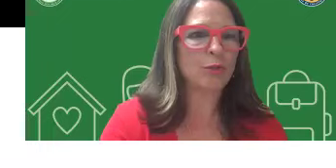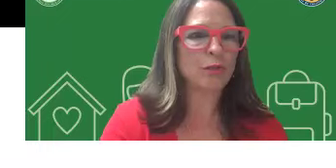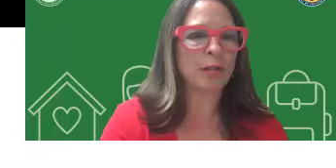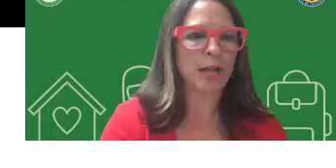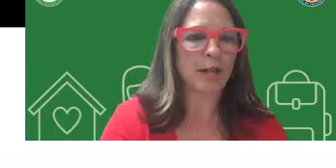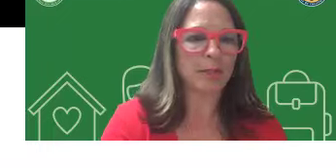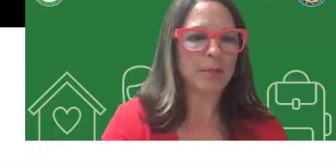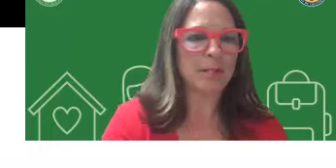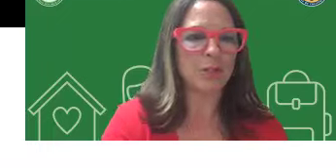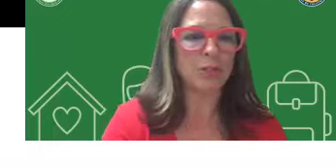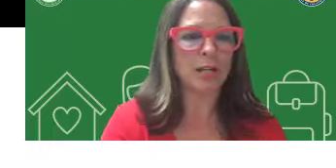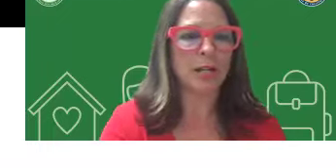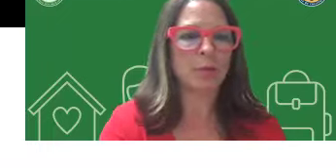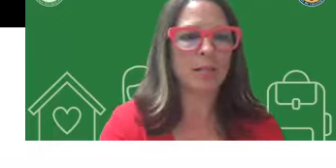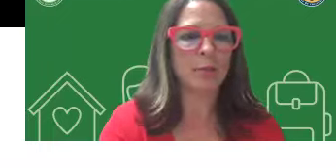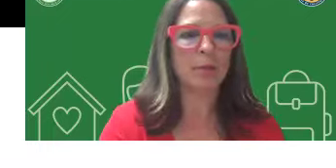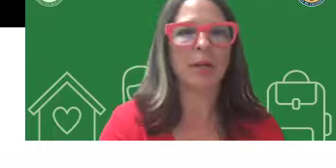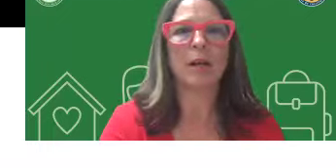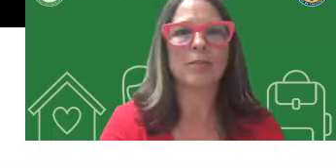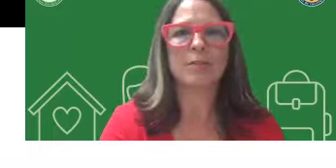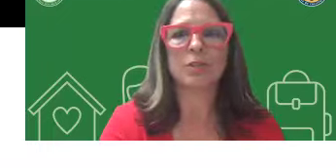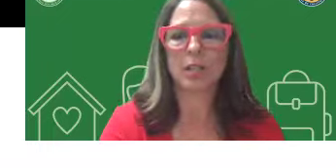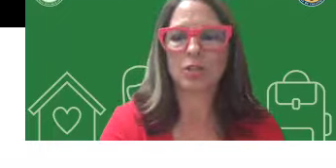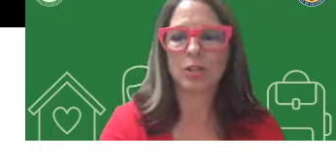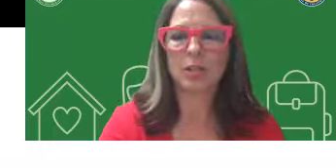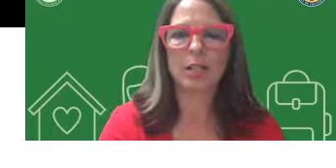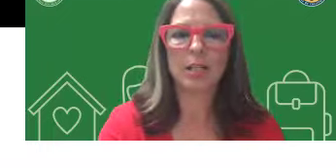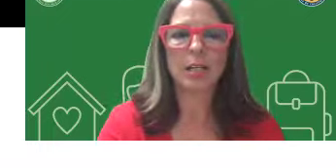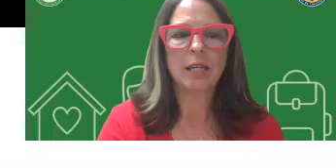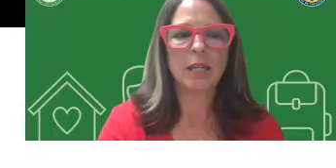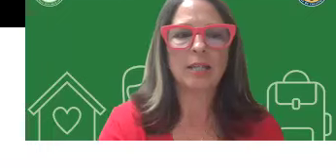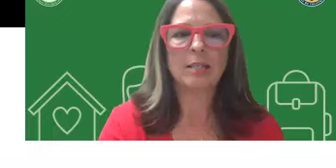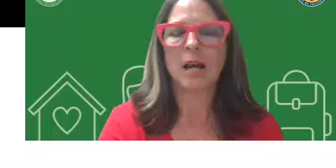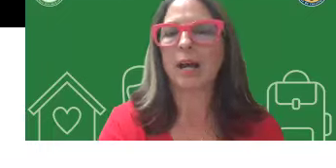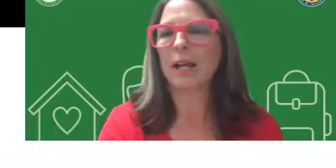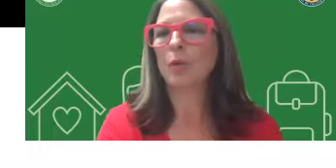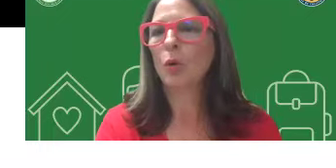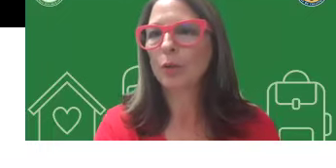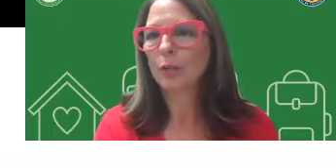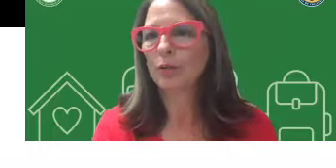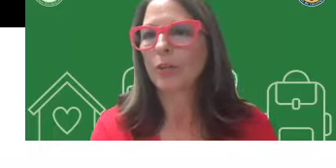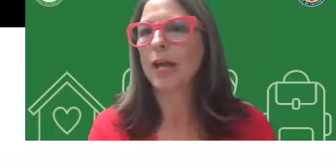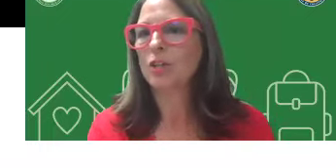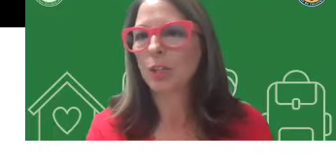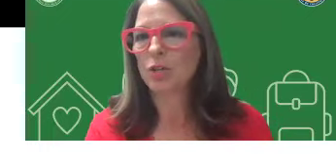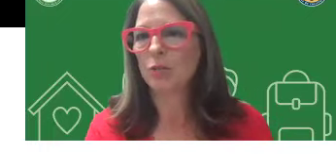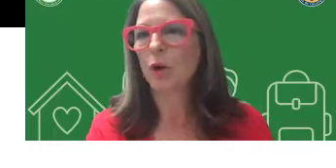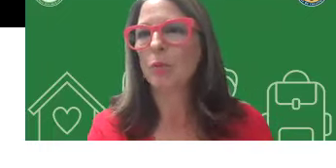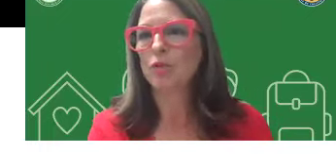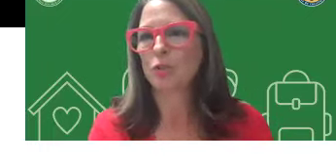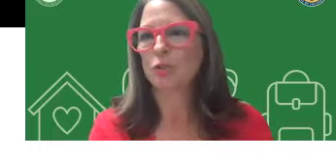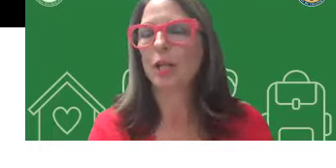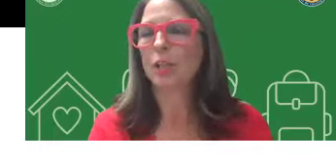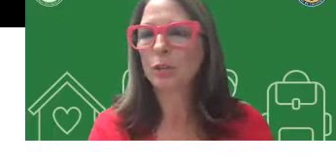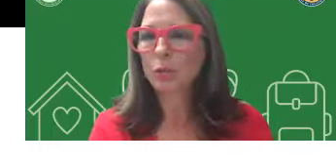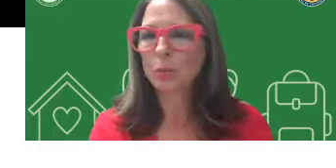I'll go first. Again, my name is Tara Turrentine. I'm with the Sacramento County Office of Education, and I am the coordinator for the Education